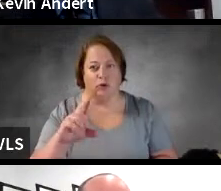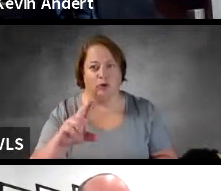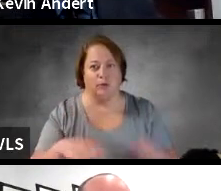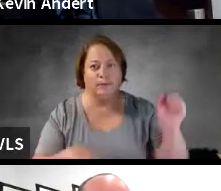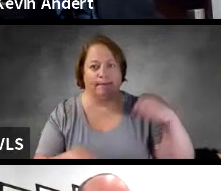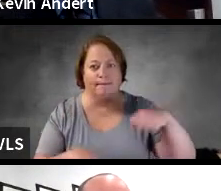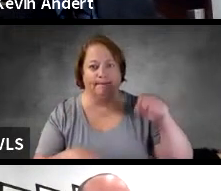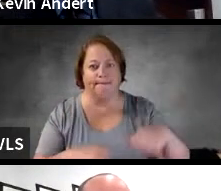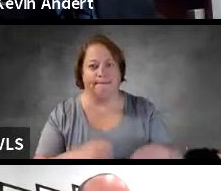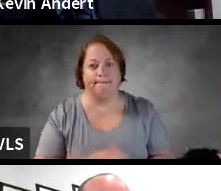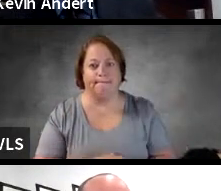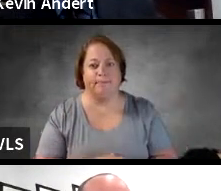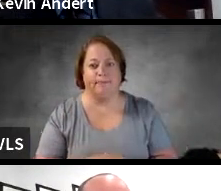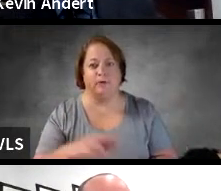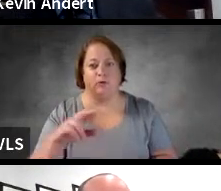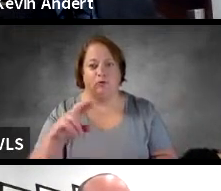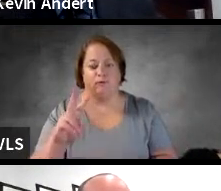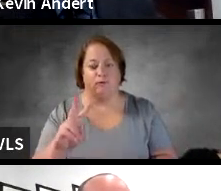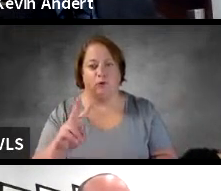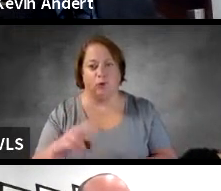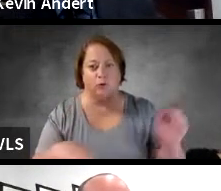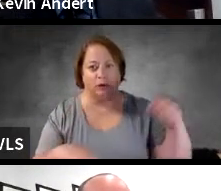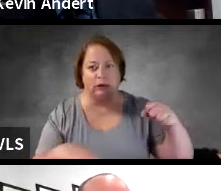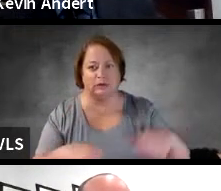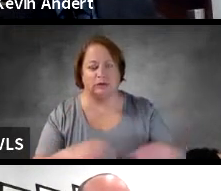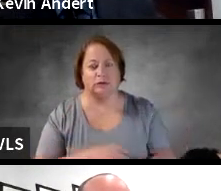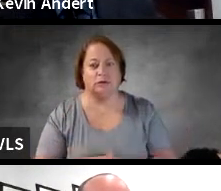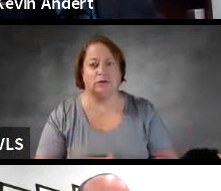Yes. Riverview Gardens? Yes.